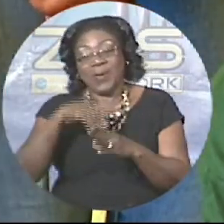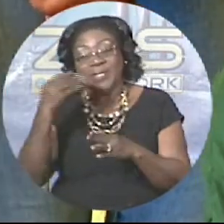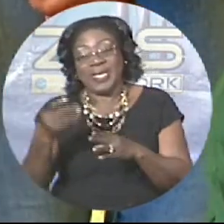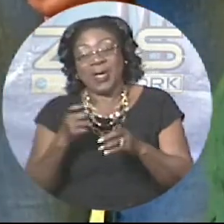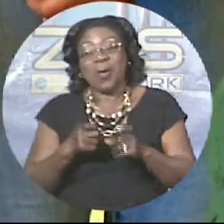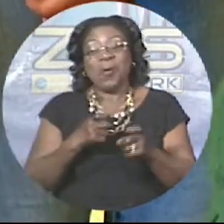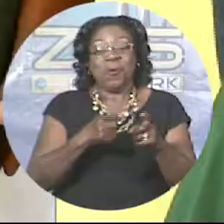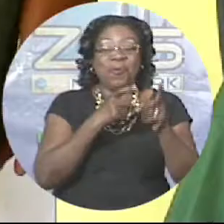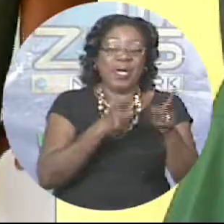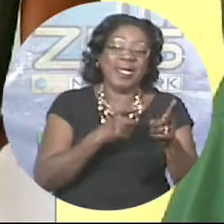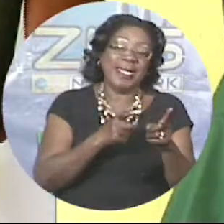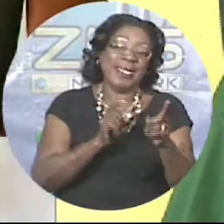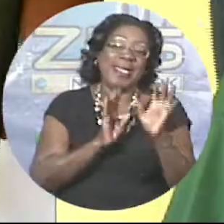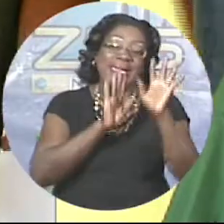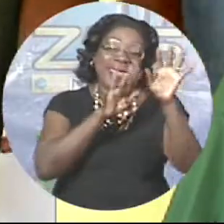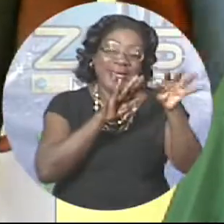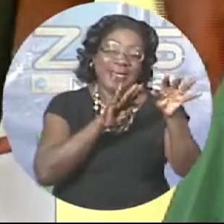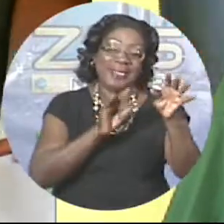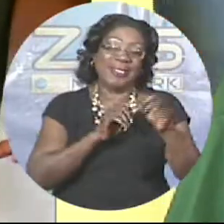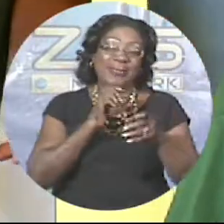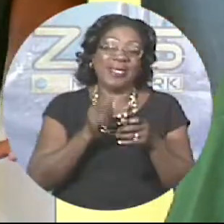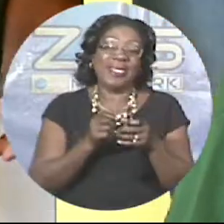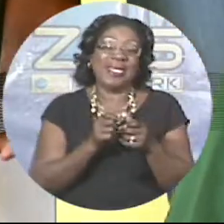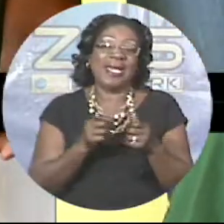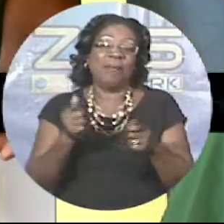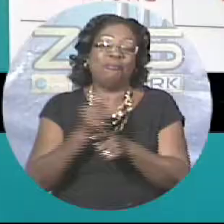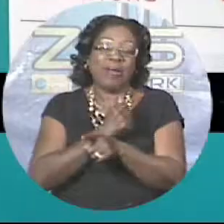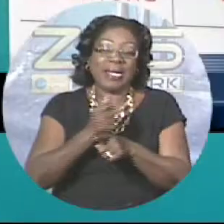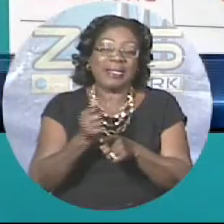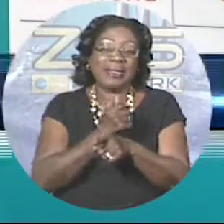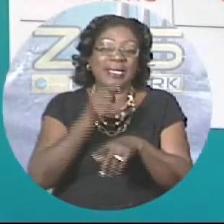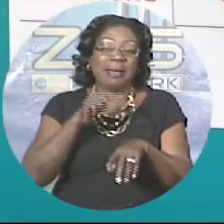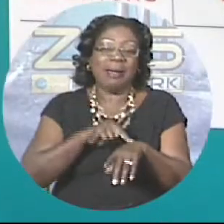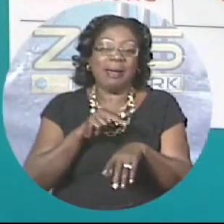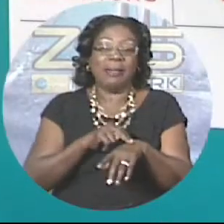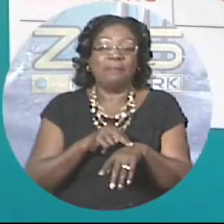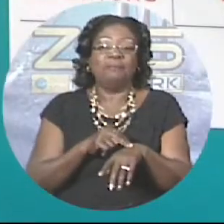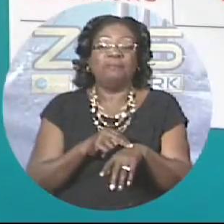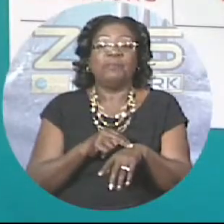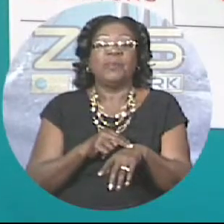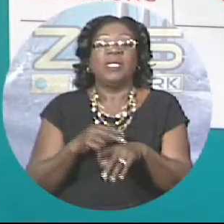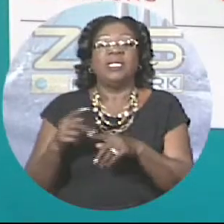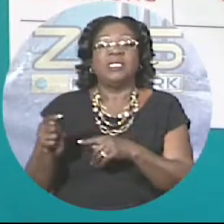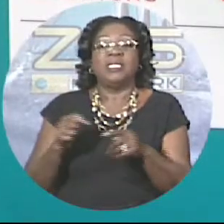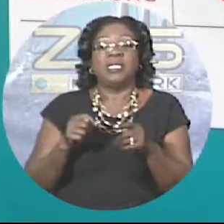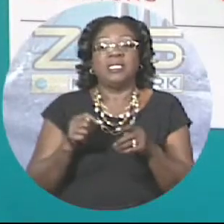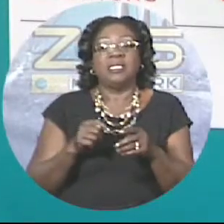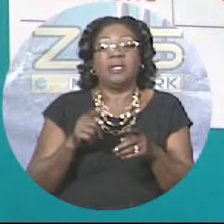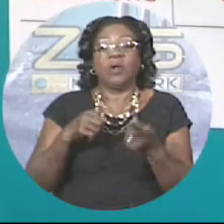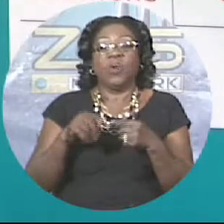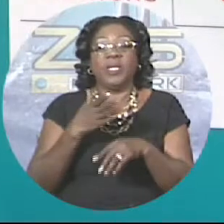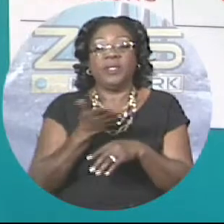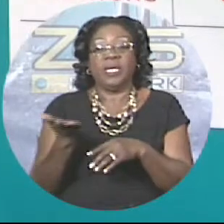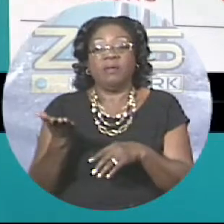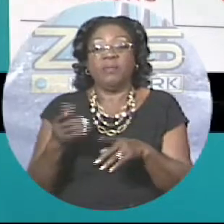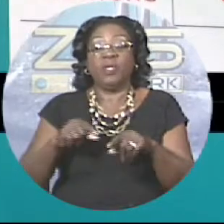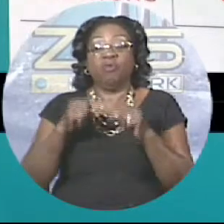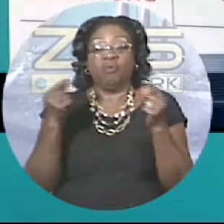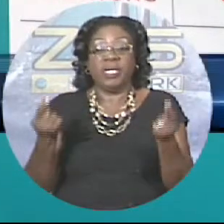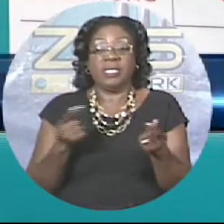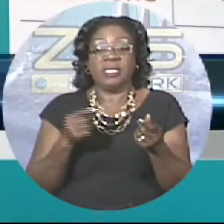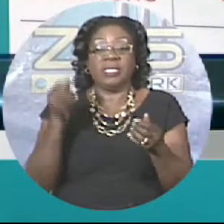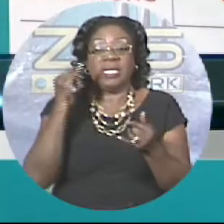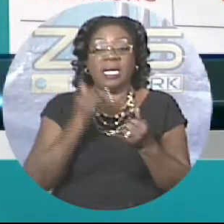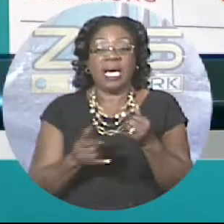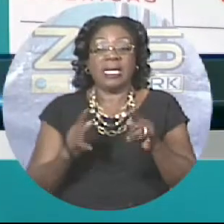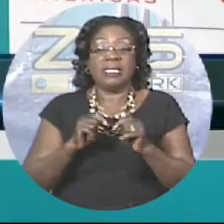running beaches. And the goal for the team Bahamas is to win the gold. I think the chances of heading there would be great. You know, this is the last team traveling